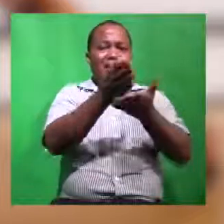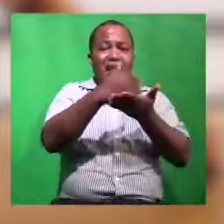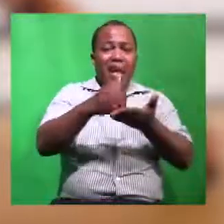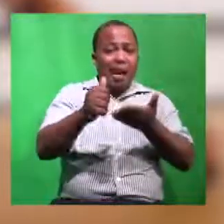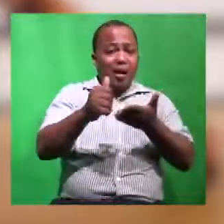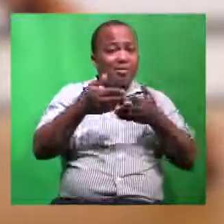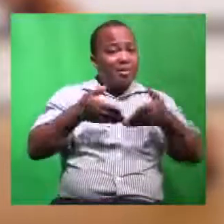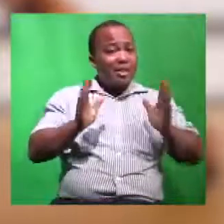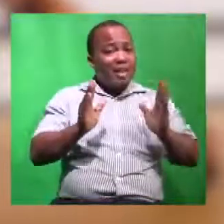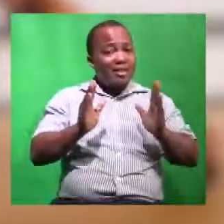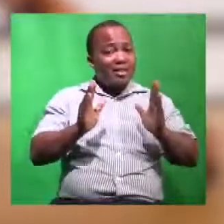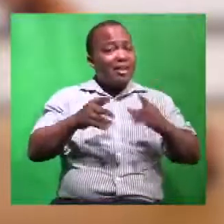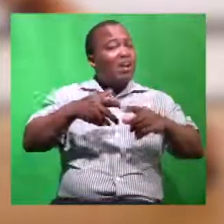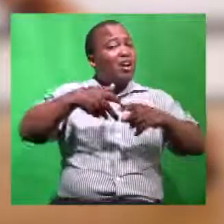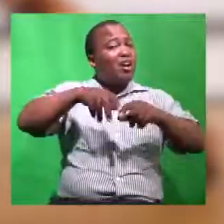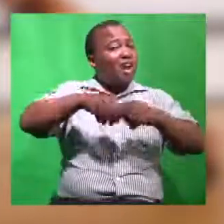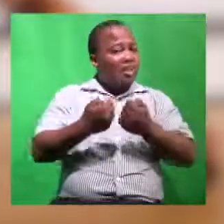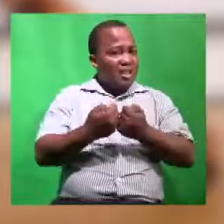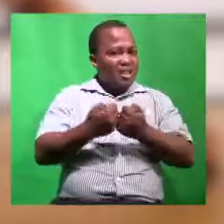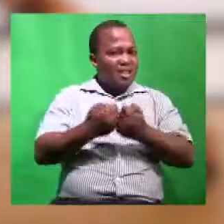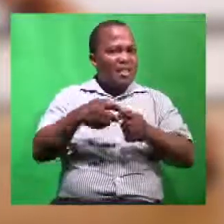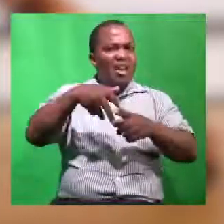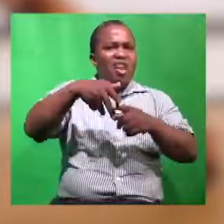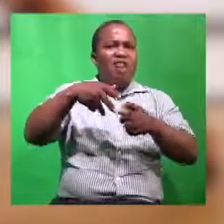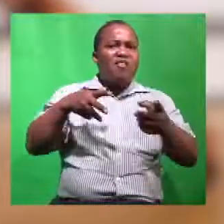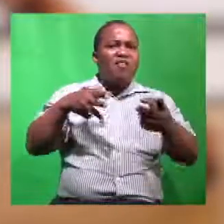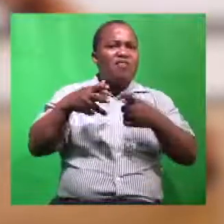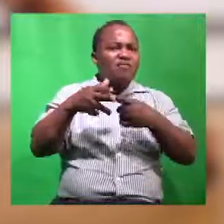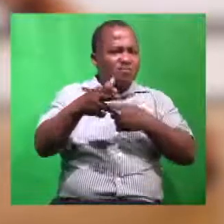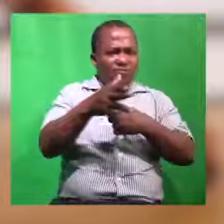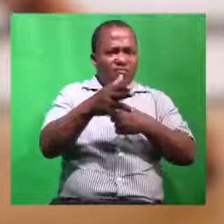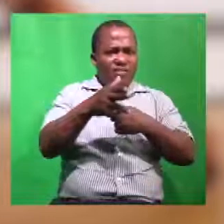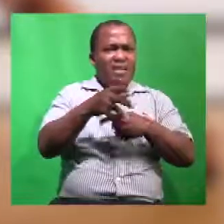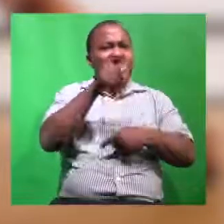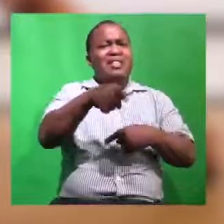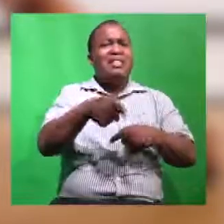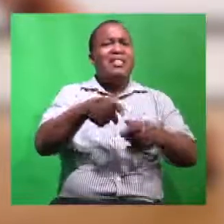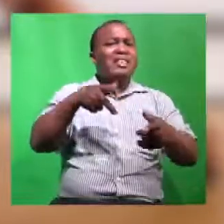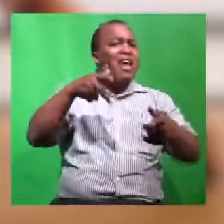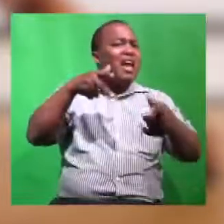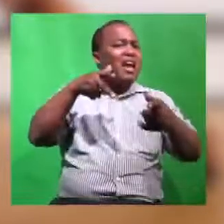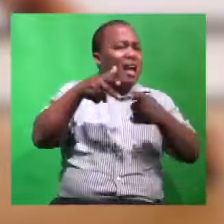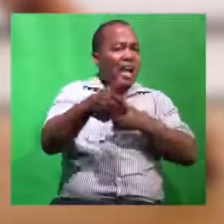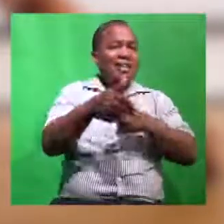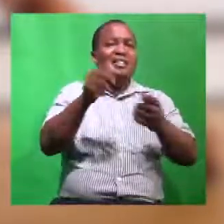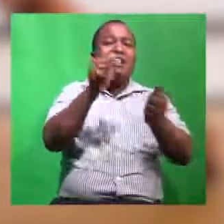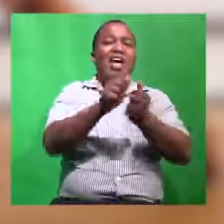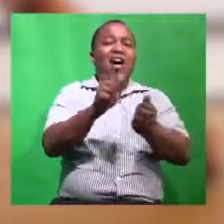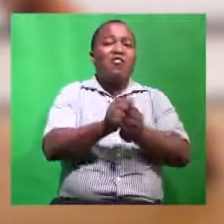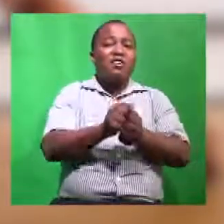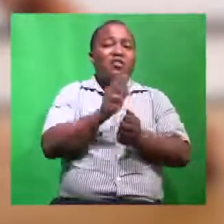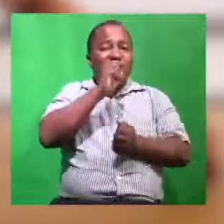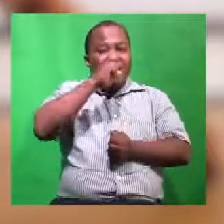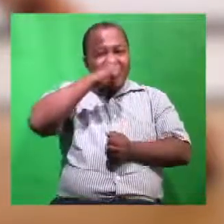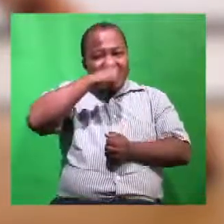in short, it's called FGM, is the one. Female genital mutilation is the cutting of female private part. So